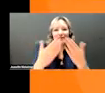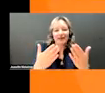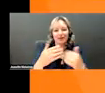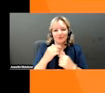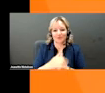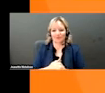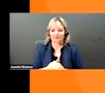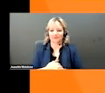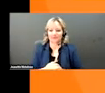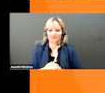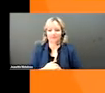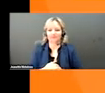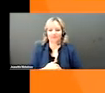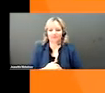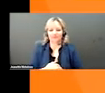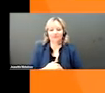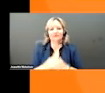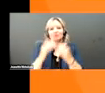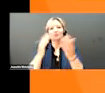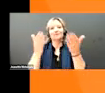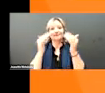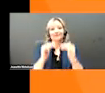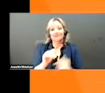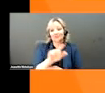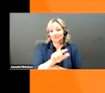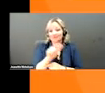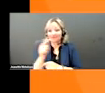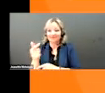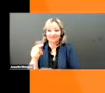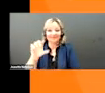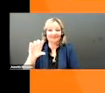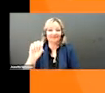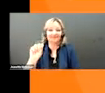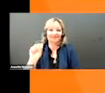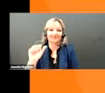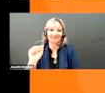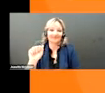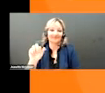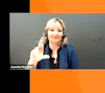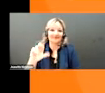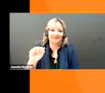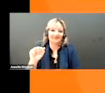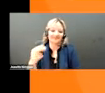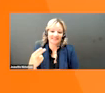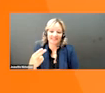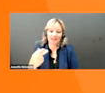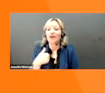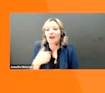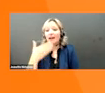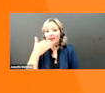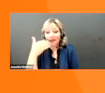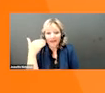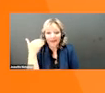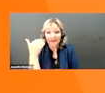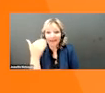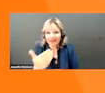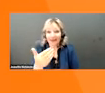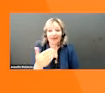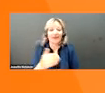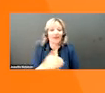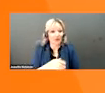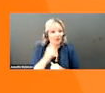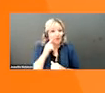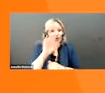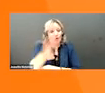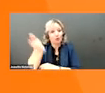Thanks, Barbara. Thank you so much for those really kind words and for this amazing presentation. It was really fantastic. But yeah, so now we'd like to